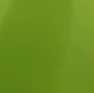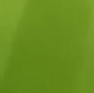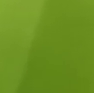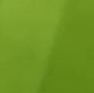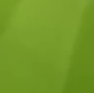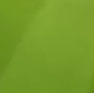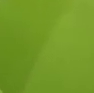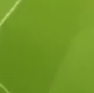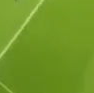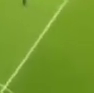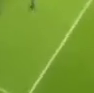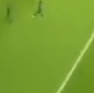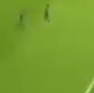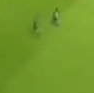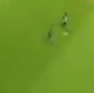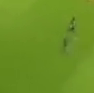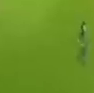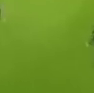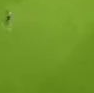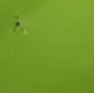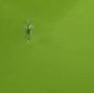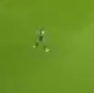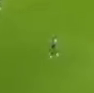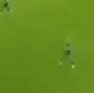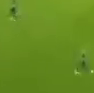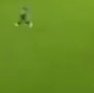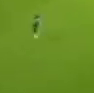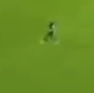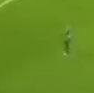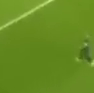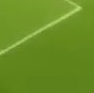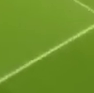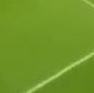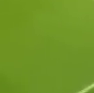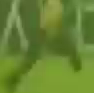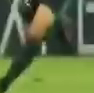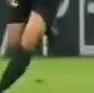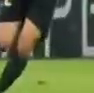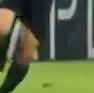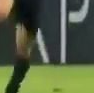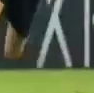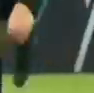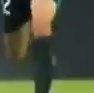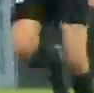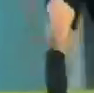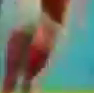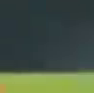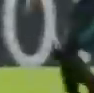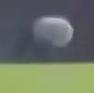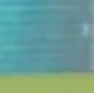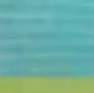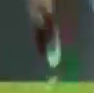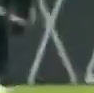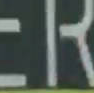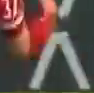Bayern lead. Well, you can talk about Müller, you can talk about Lewandowski and Ribery and all the usual attacking threats,